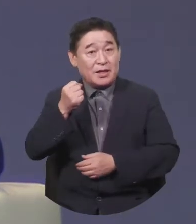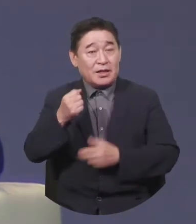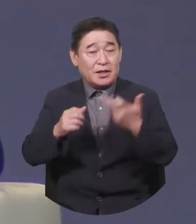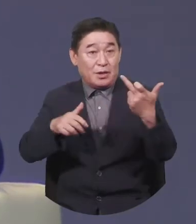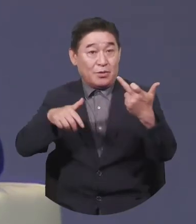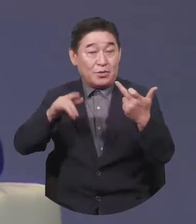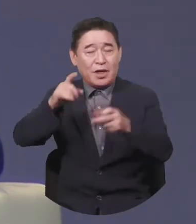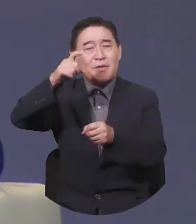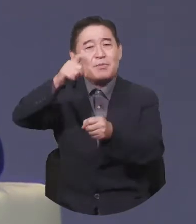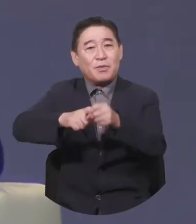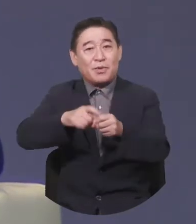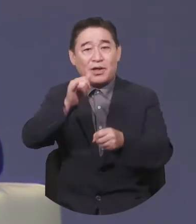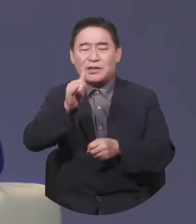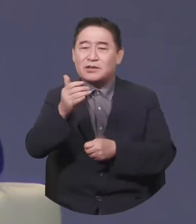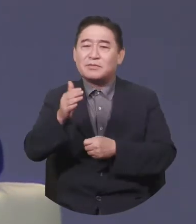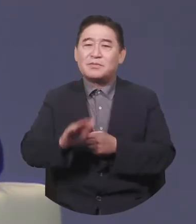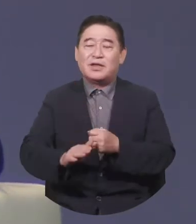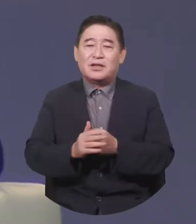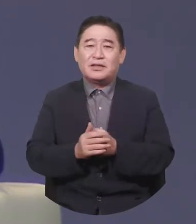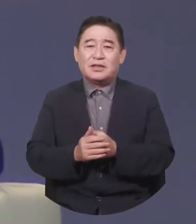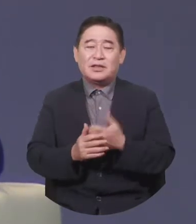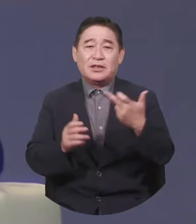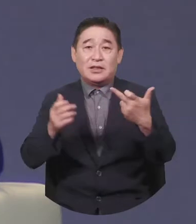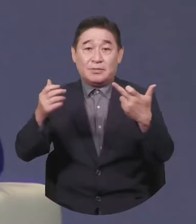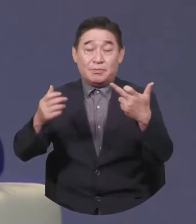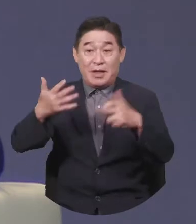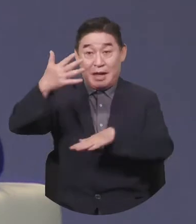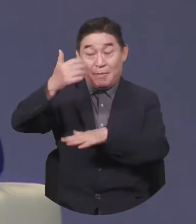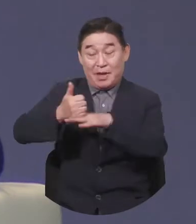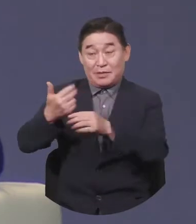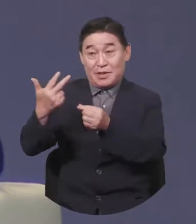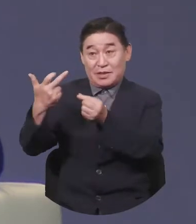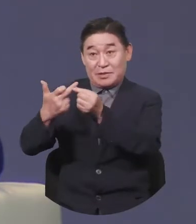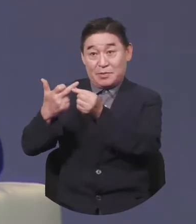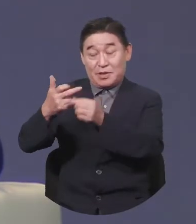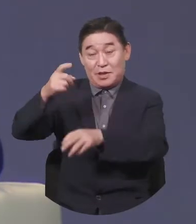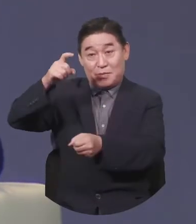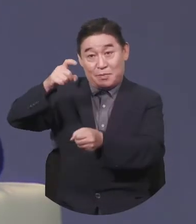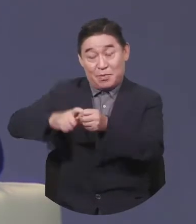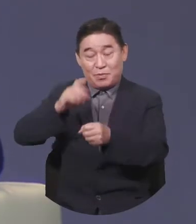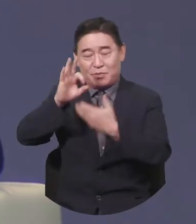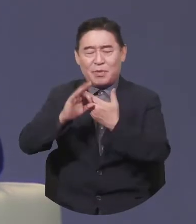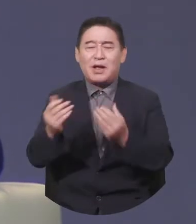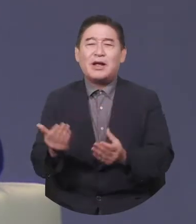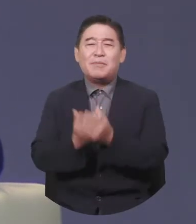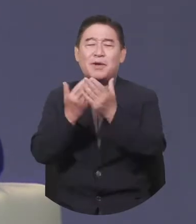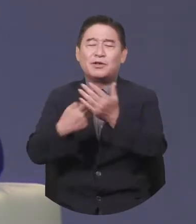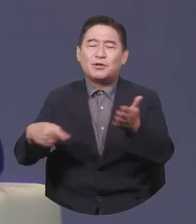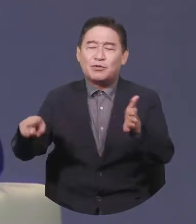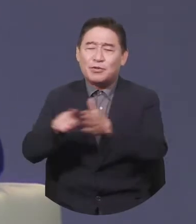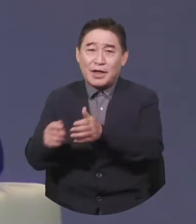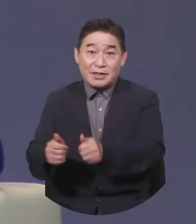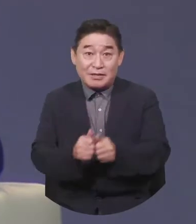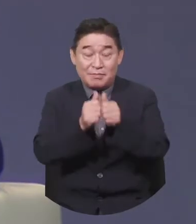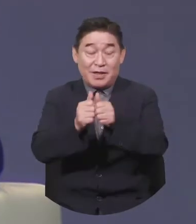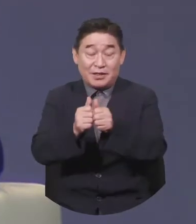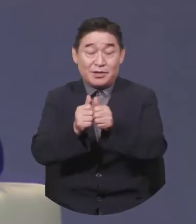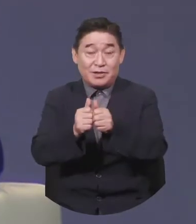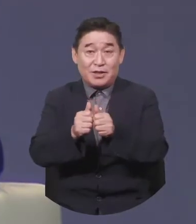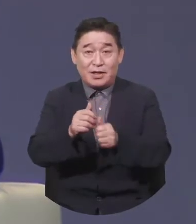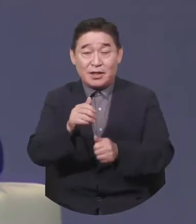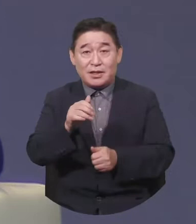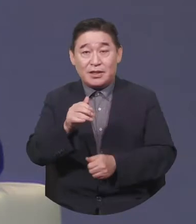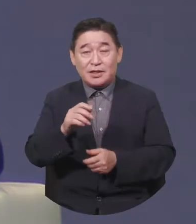17th goal is mentioned that the goal, partnership for the goals, that I think it's very clear that all